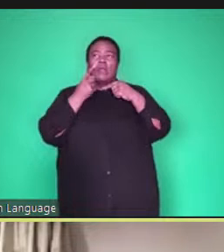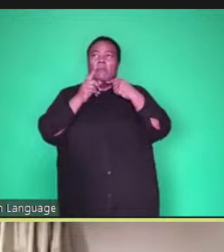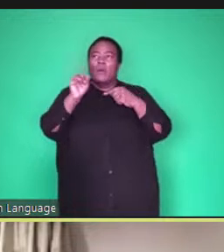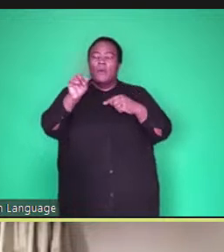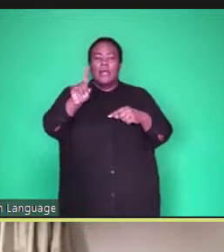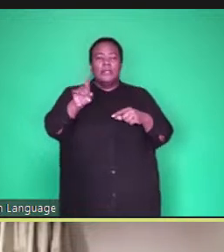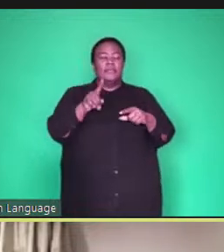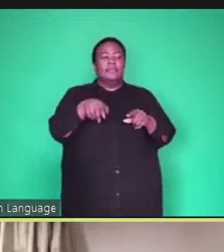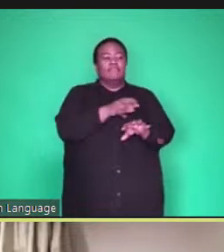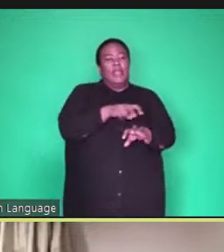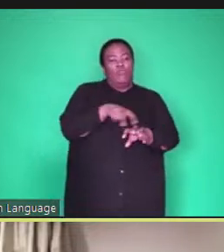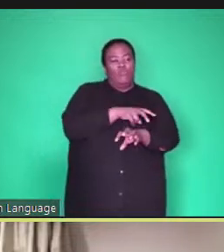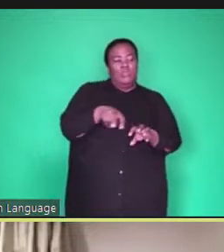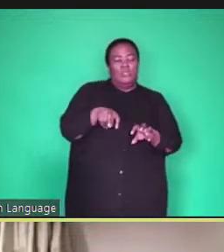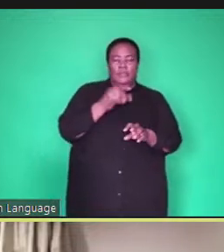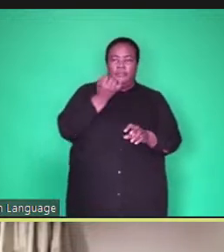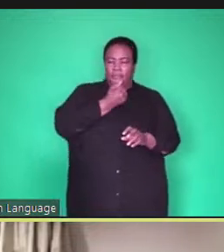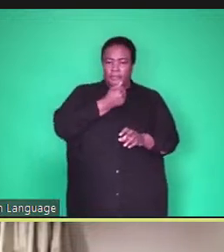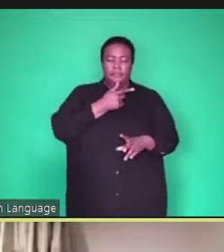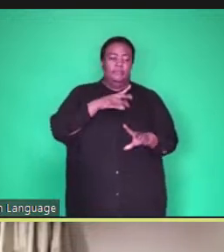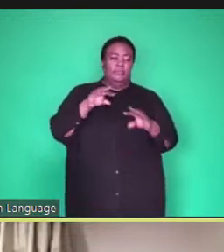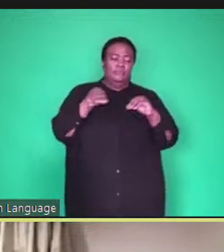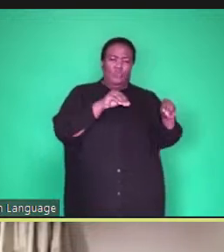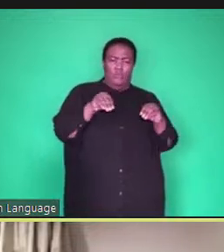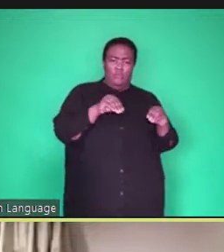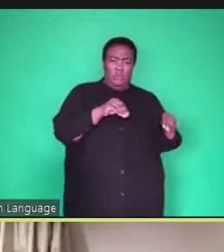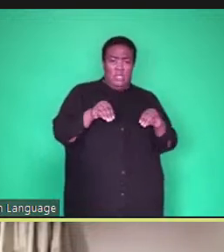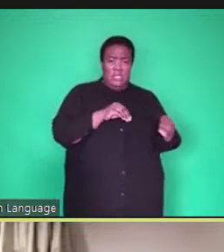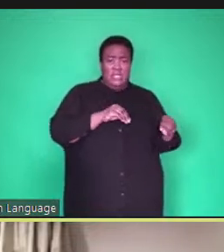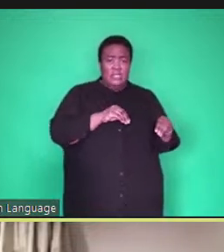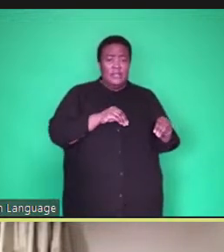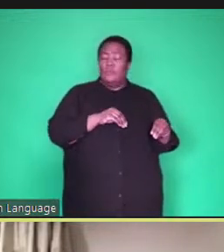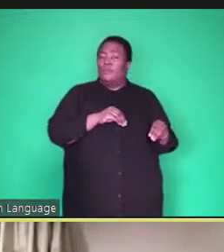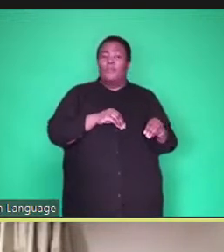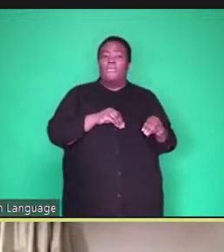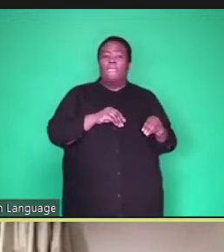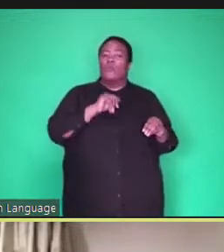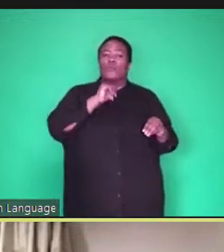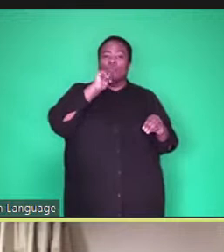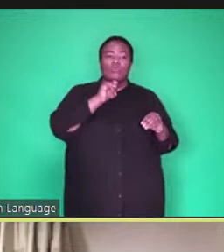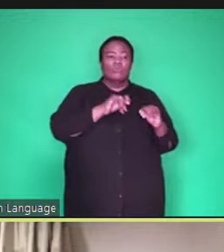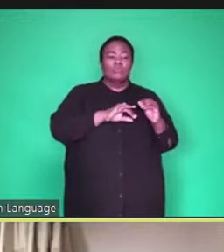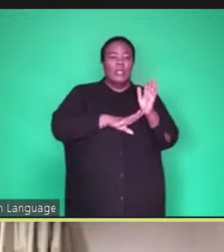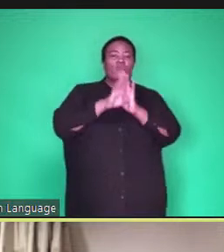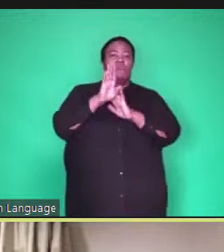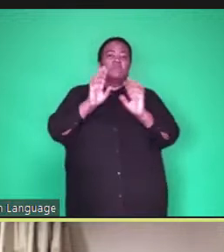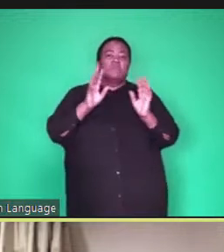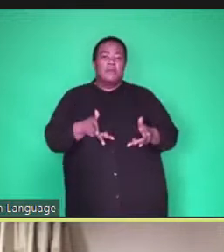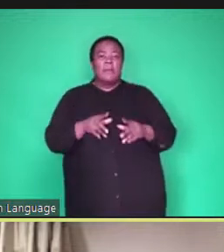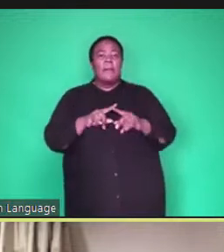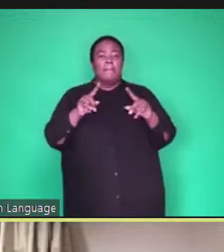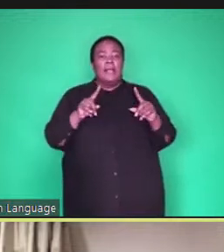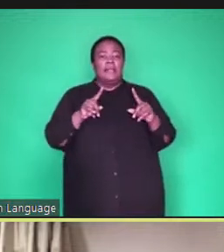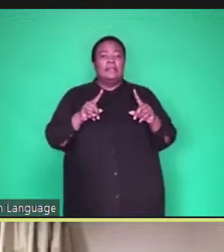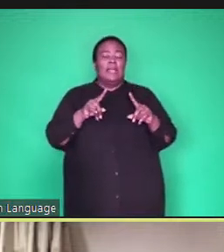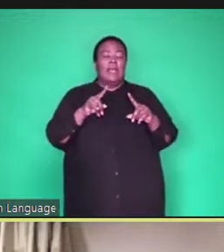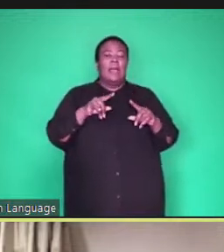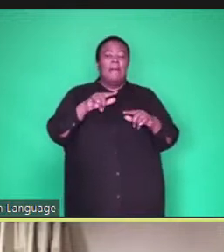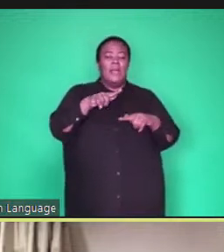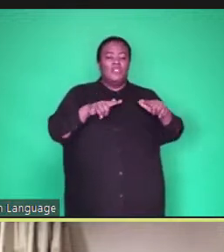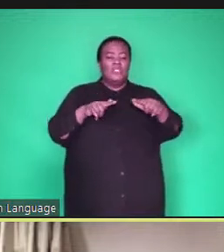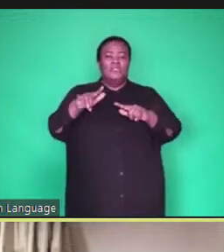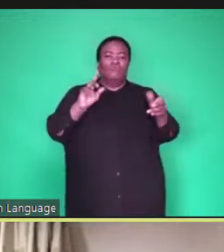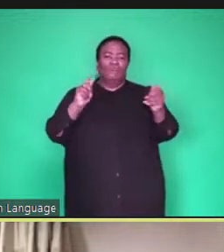Excuse me. I think movement, it's fair to say that movement will not only increase, but that existing patterns will change, and that this needs our